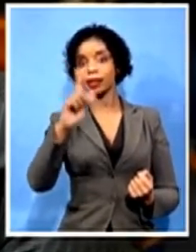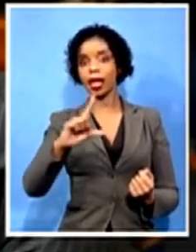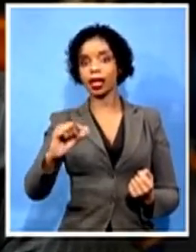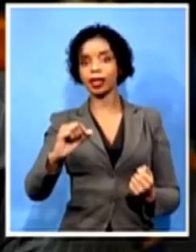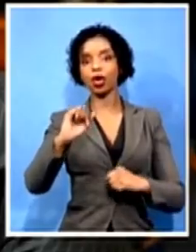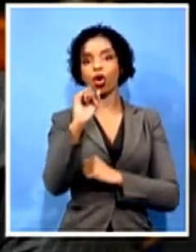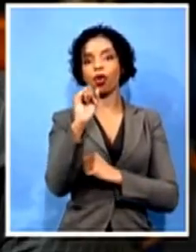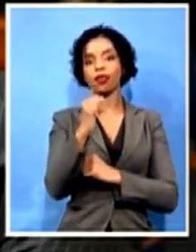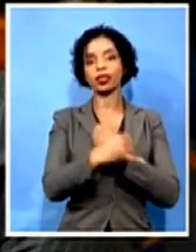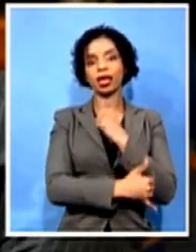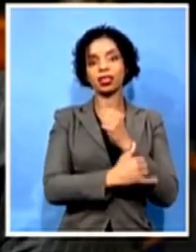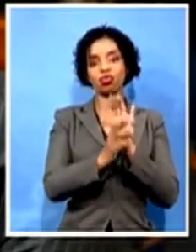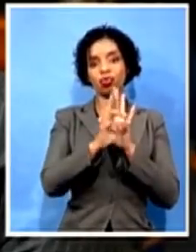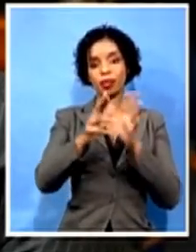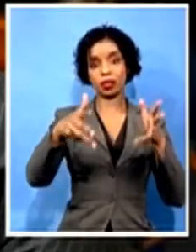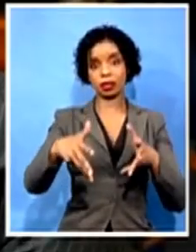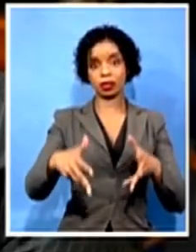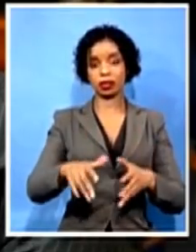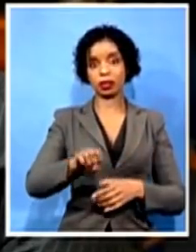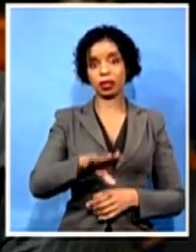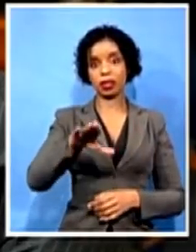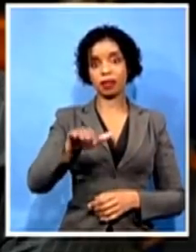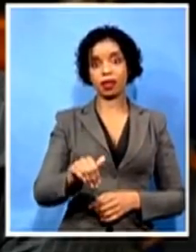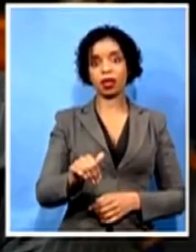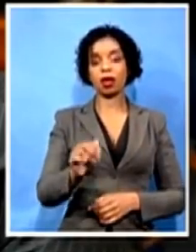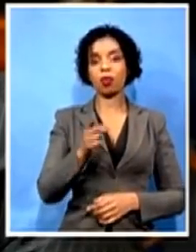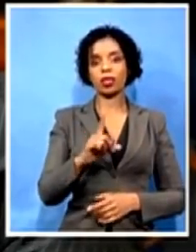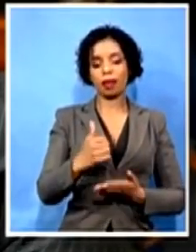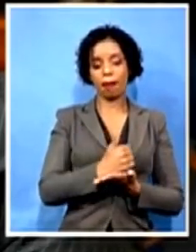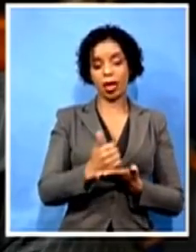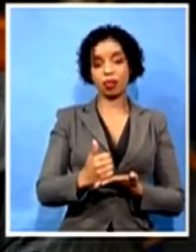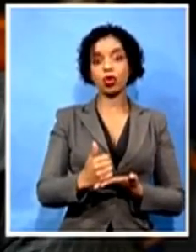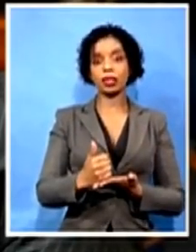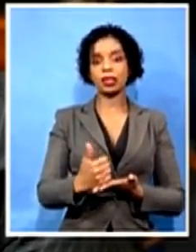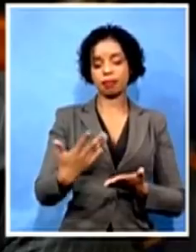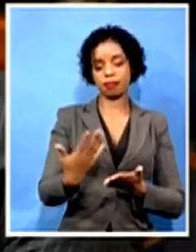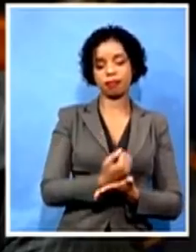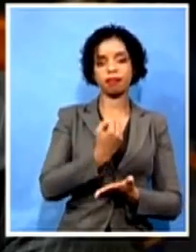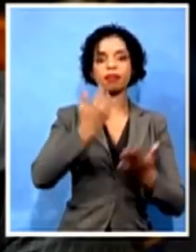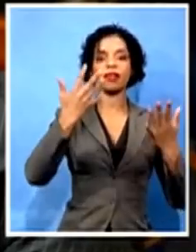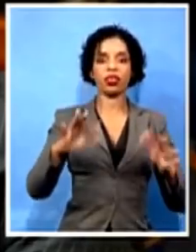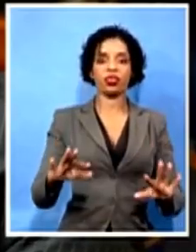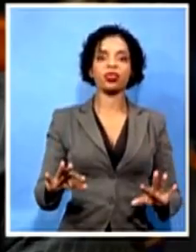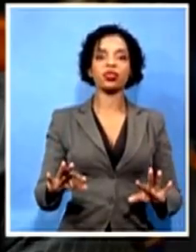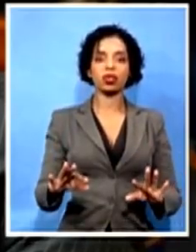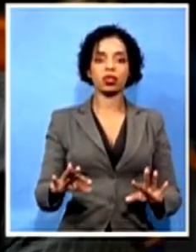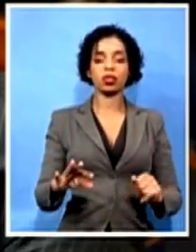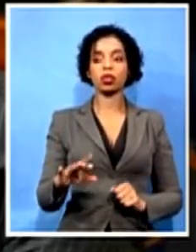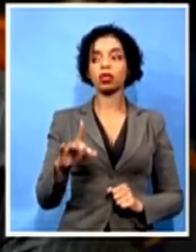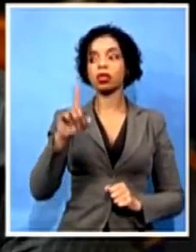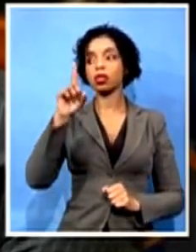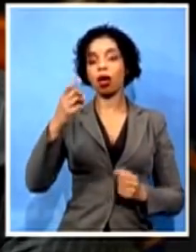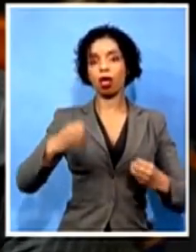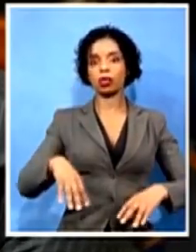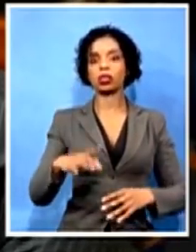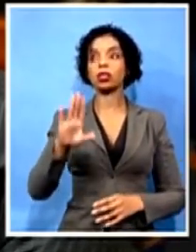and he was told that the police can't deal with it and the embassy must just note that the passport has been lost. So I will hand that